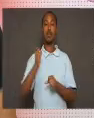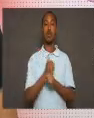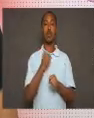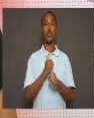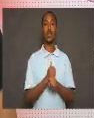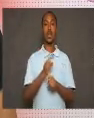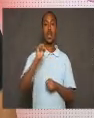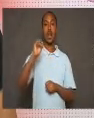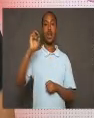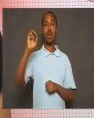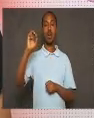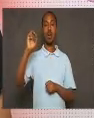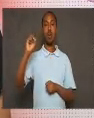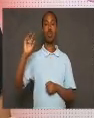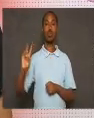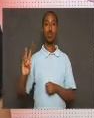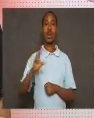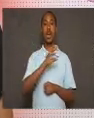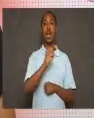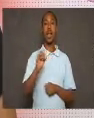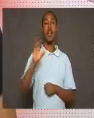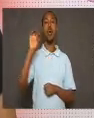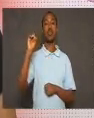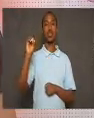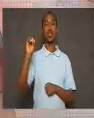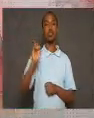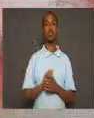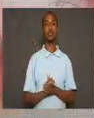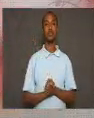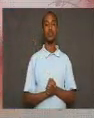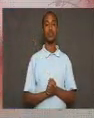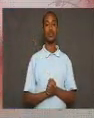produce nitrites and oxygen.